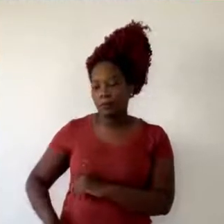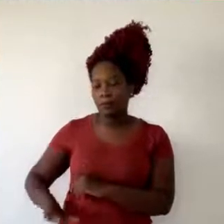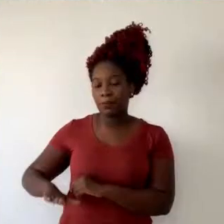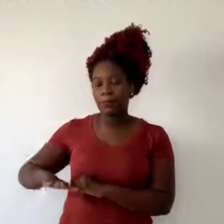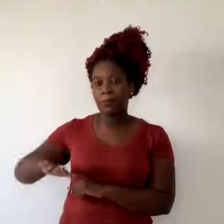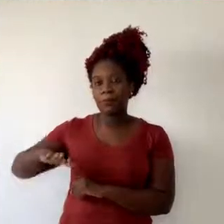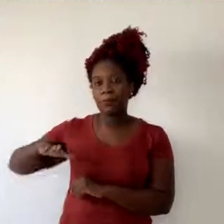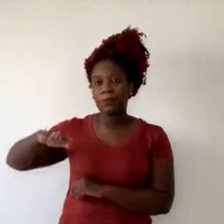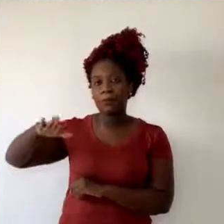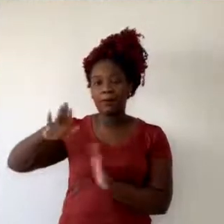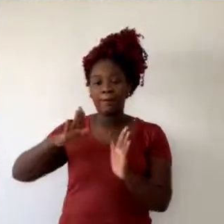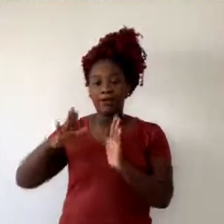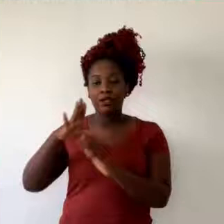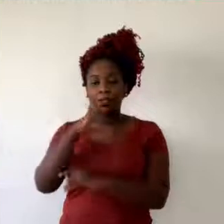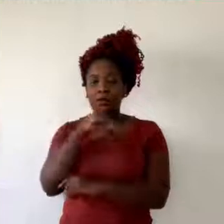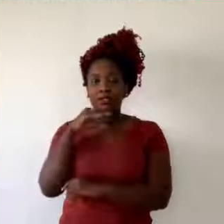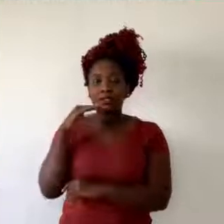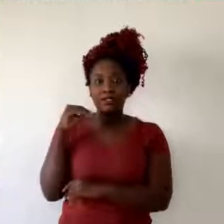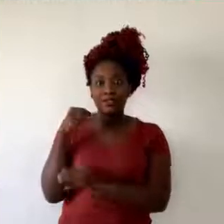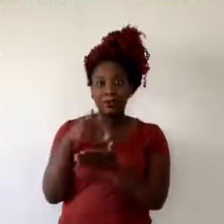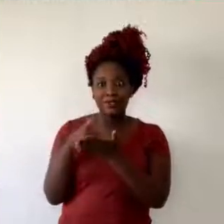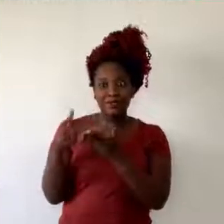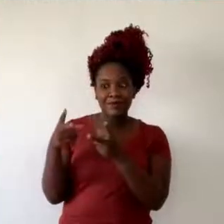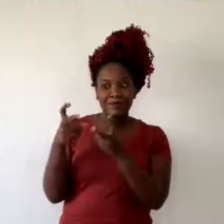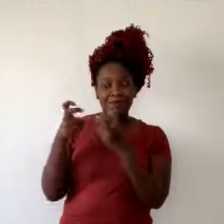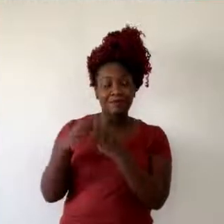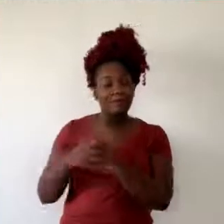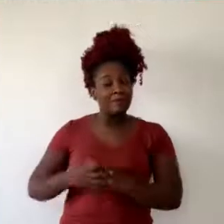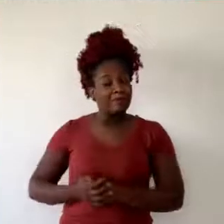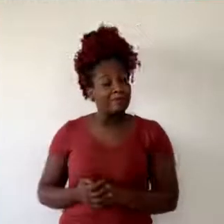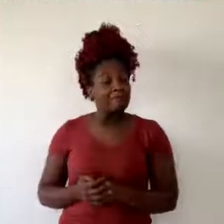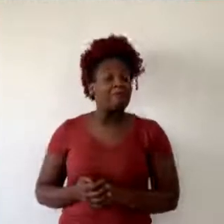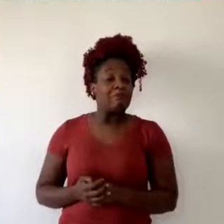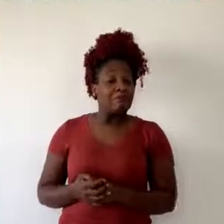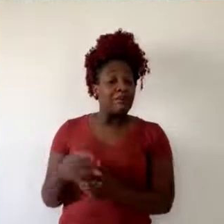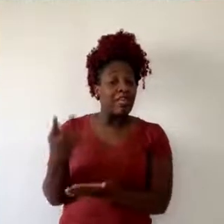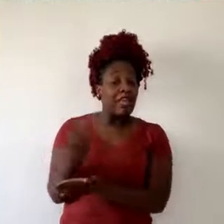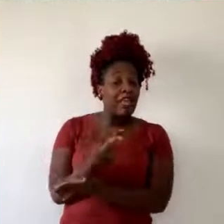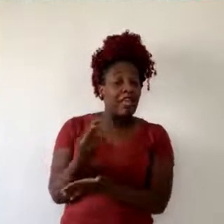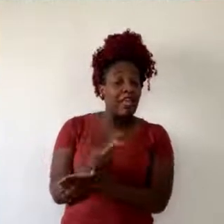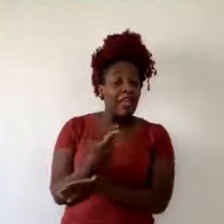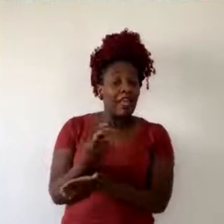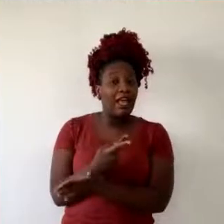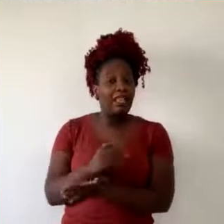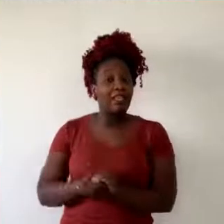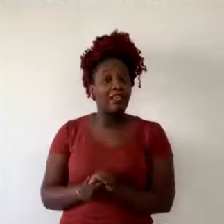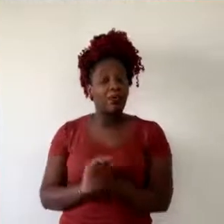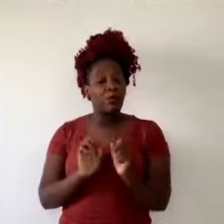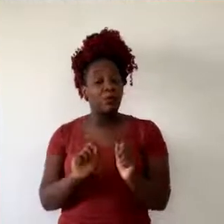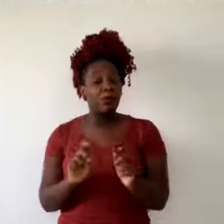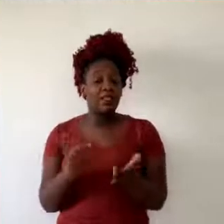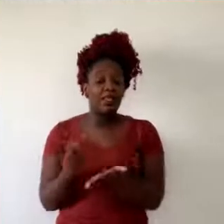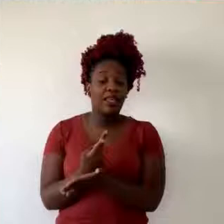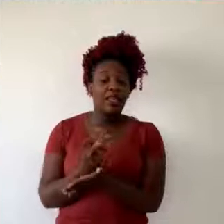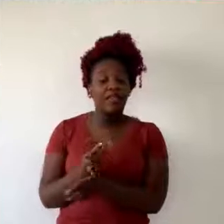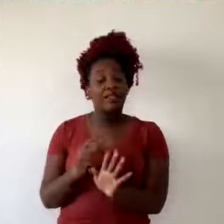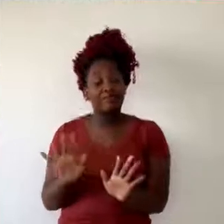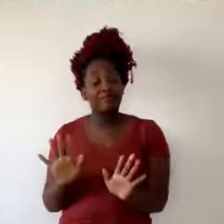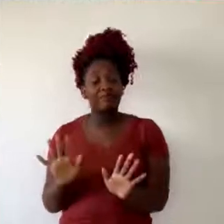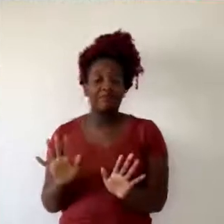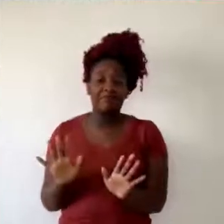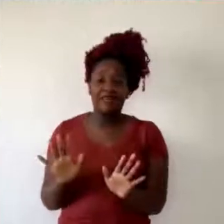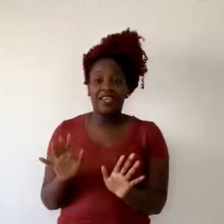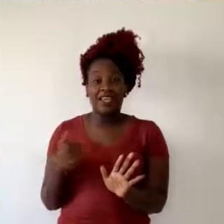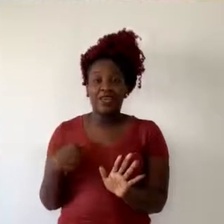childhood, as a teenager, I started to realize, hold on, there's something wrong. Move away from